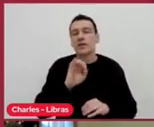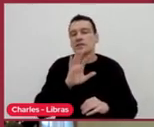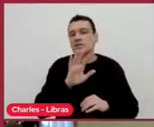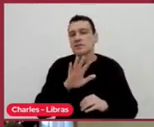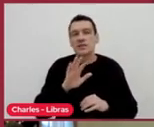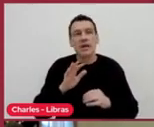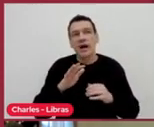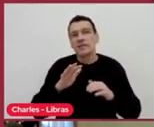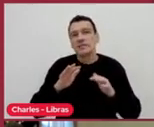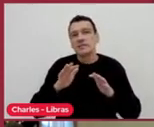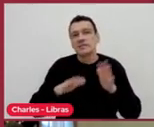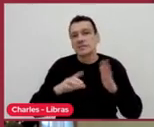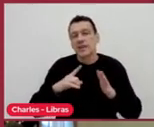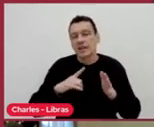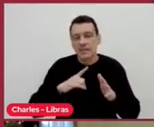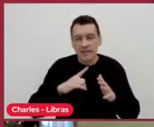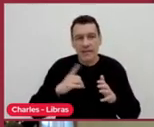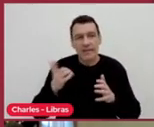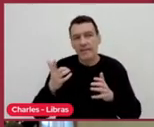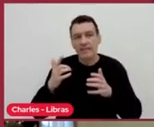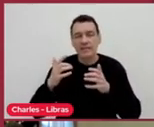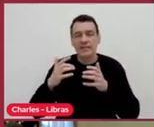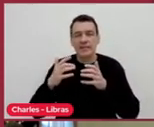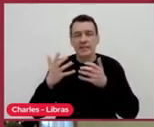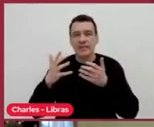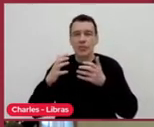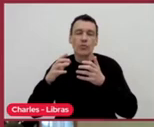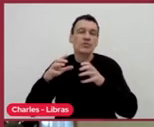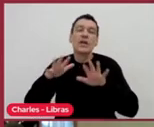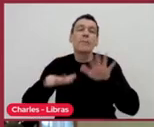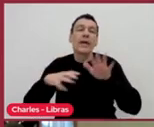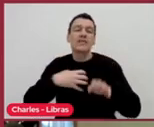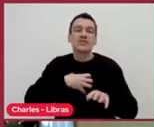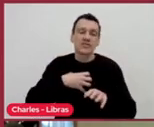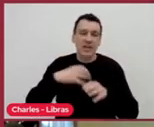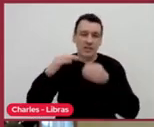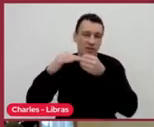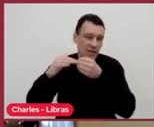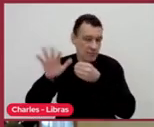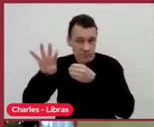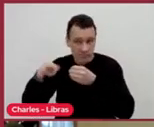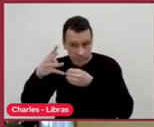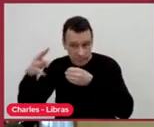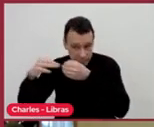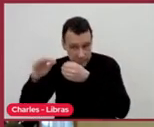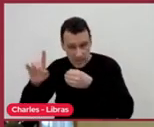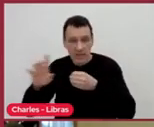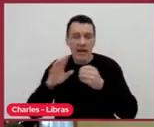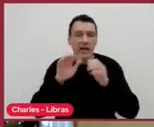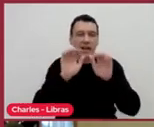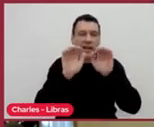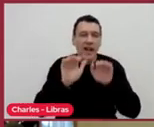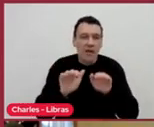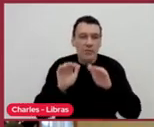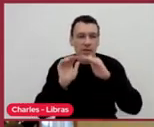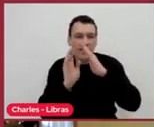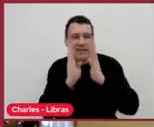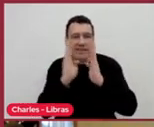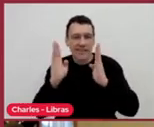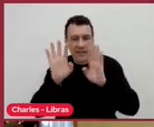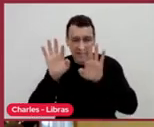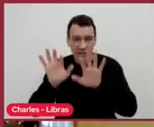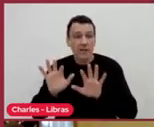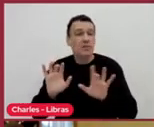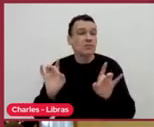data for this kind of libraries for them is, how do I integrate it with Rails? And the answer is, you